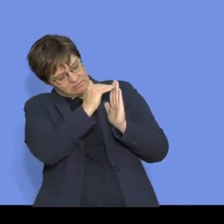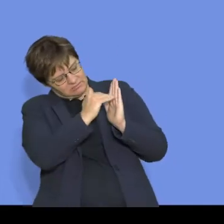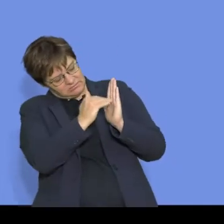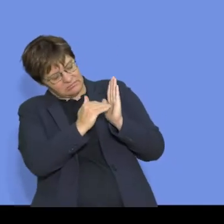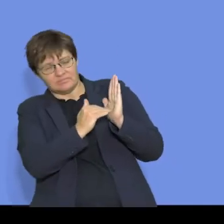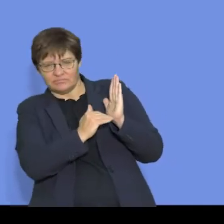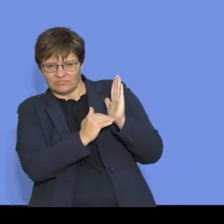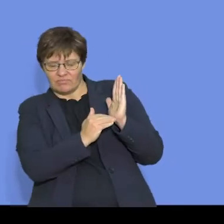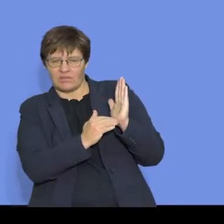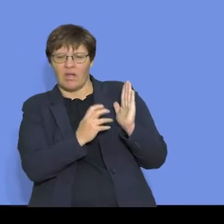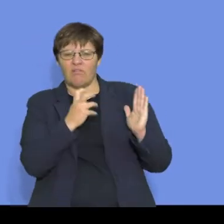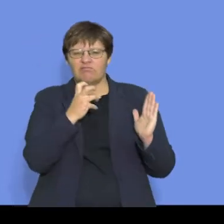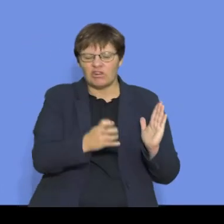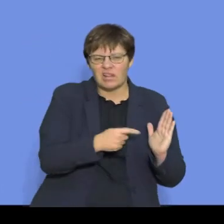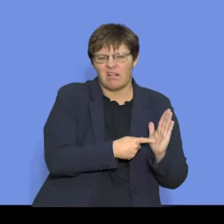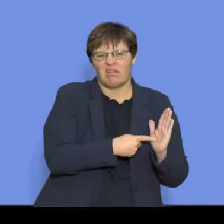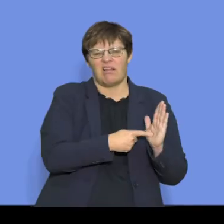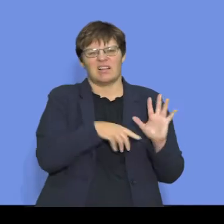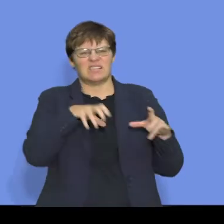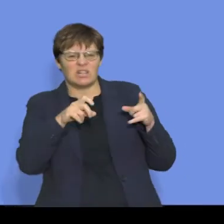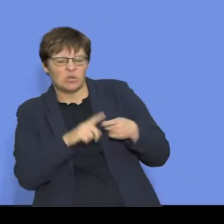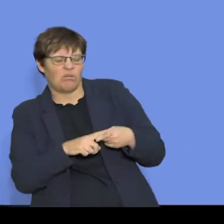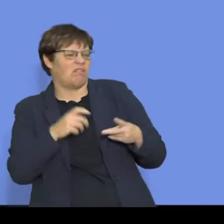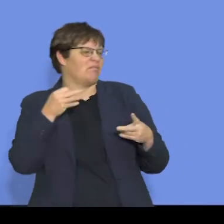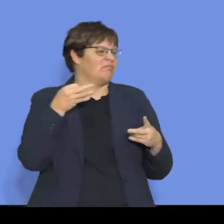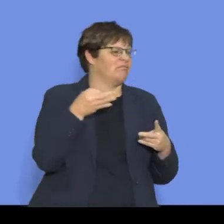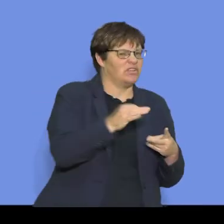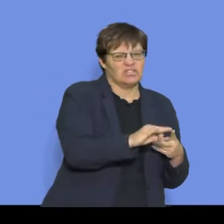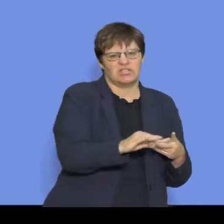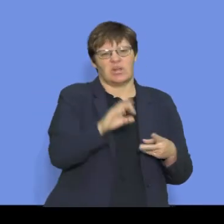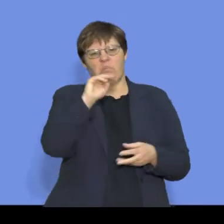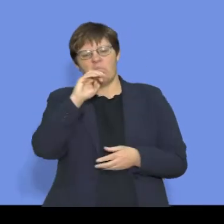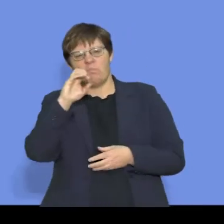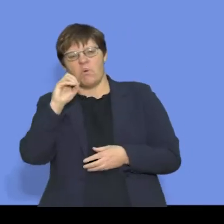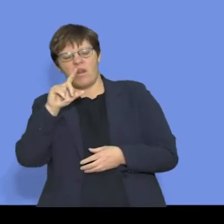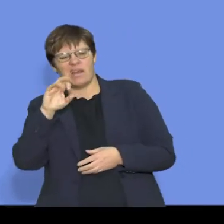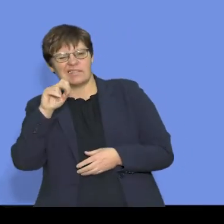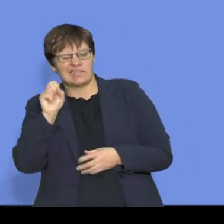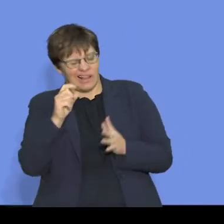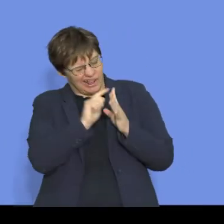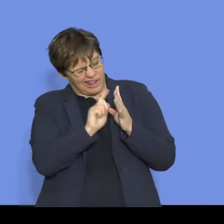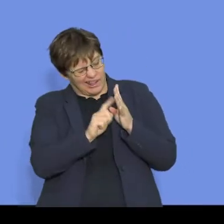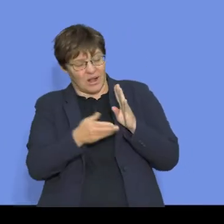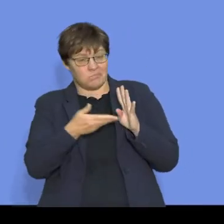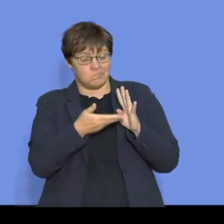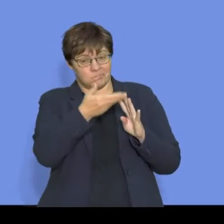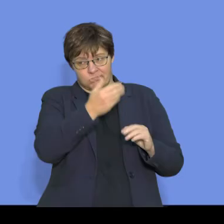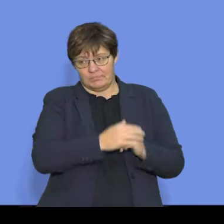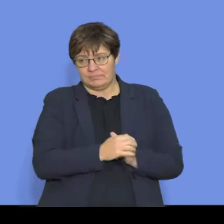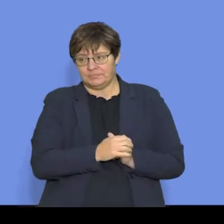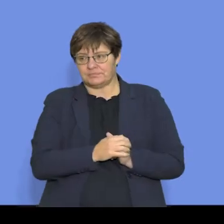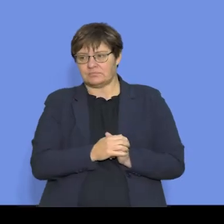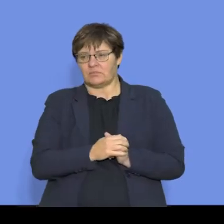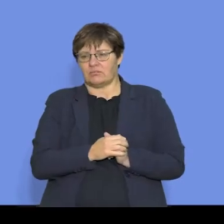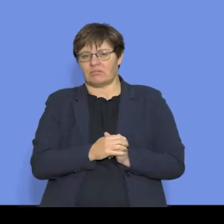fossils like dinosaur bones, fish, mollusks, things like that. And these